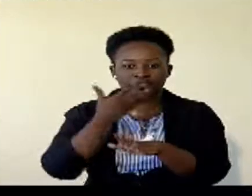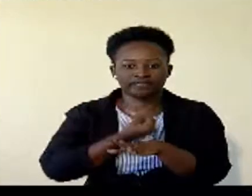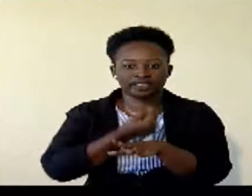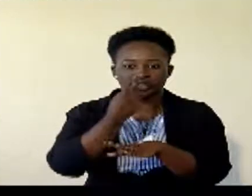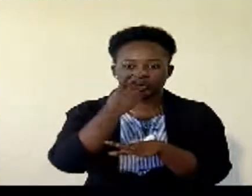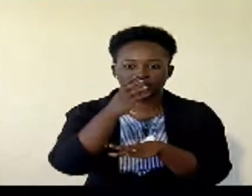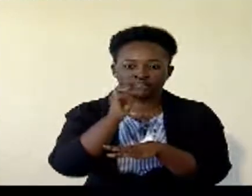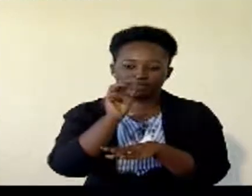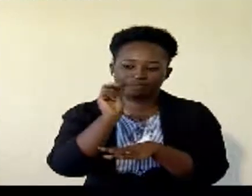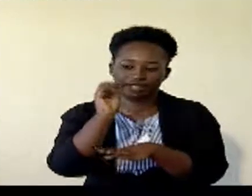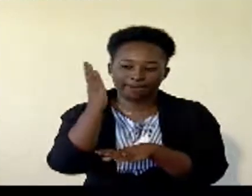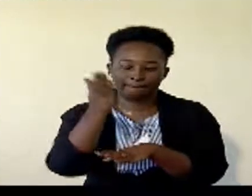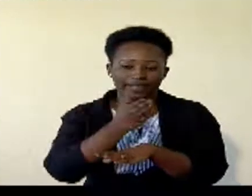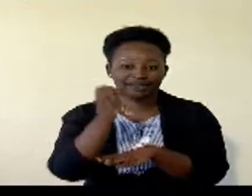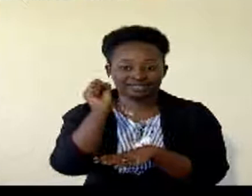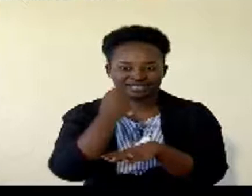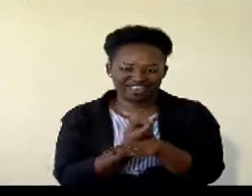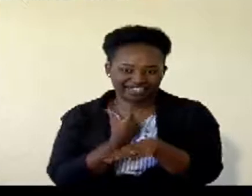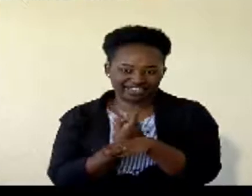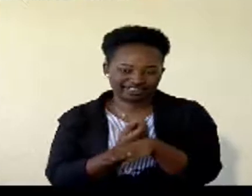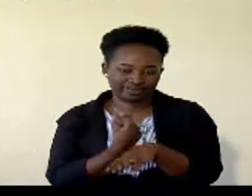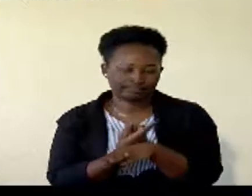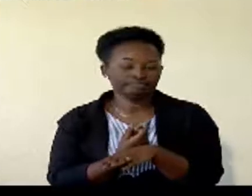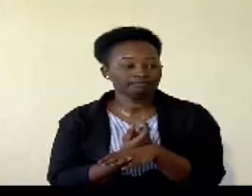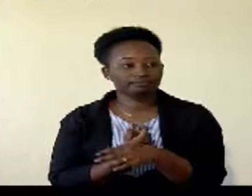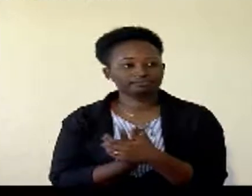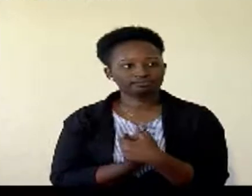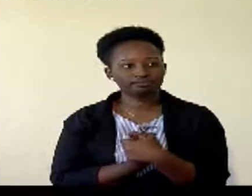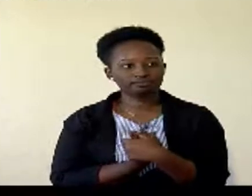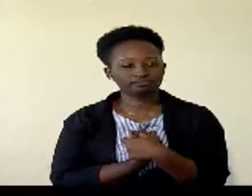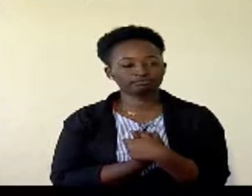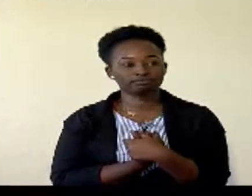meters per second. Okay? So the current speed